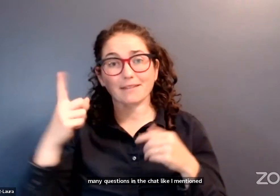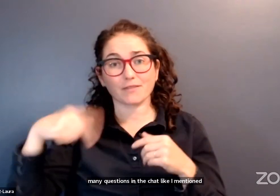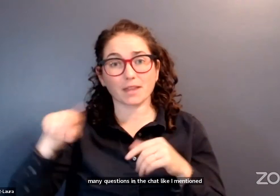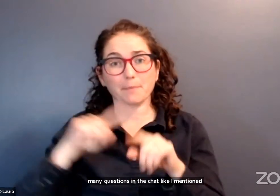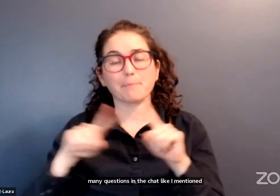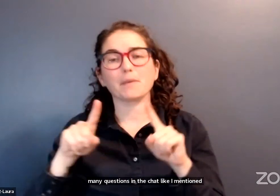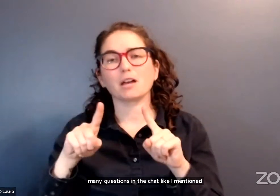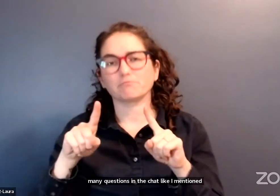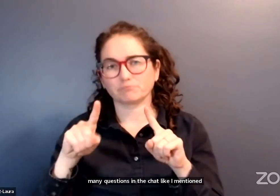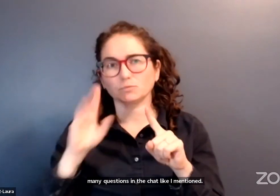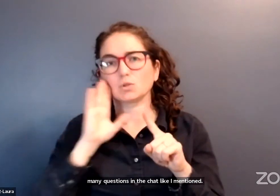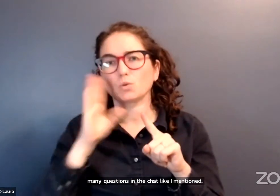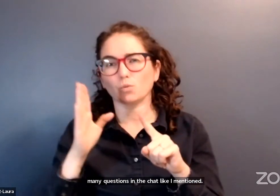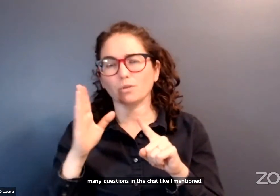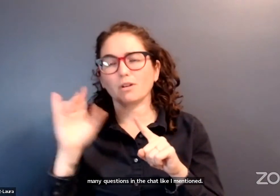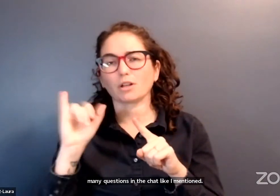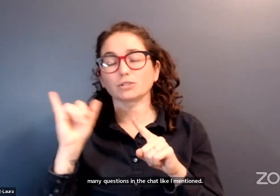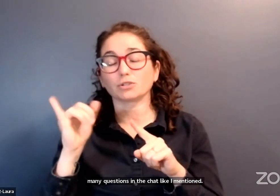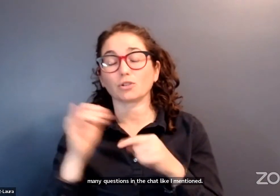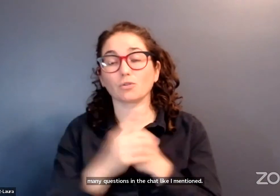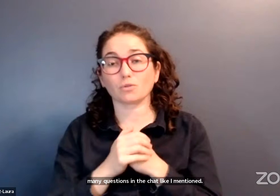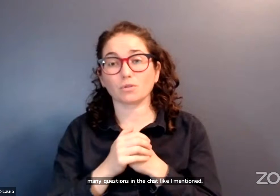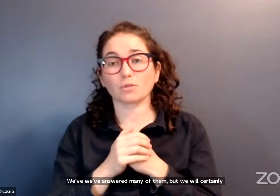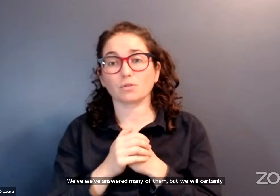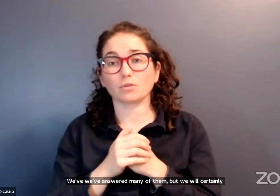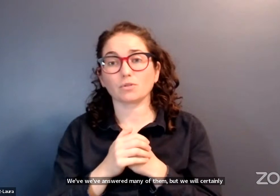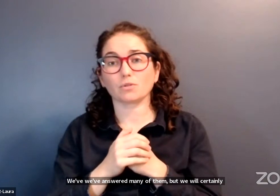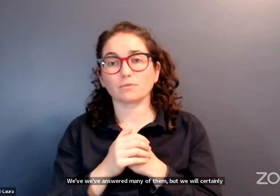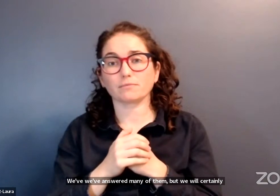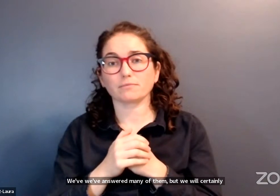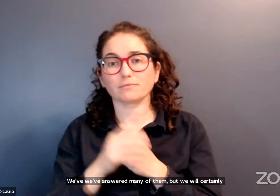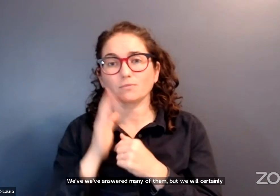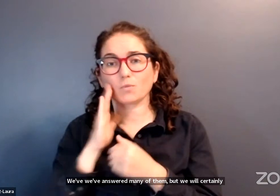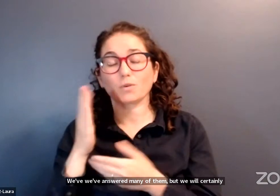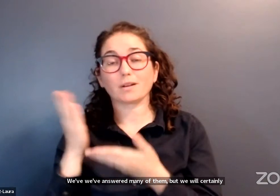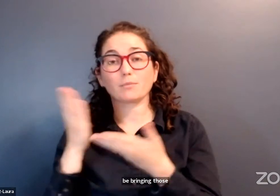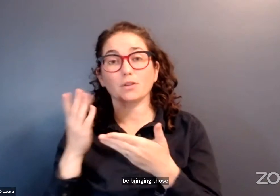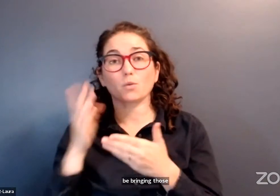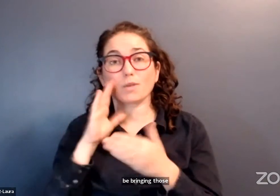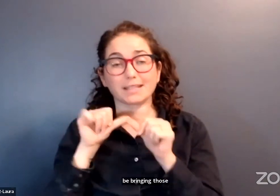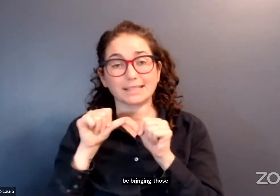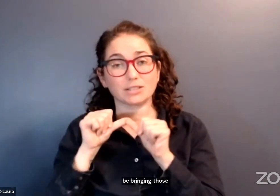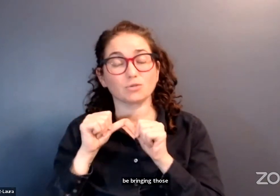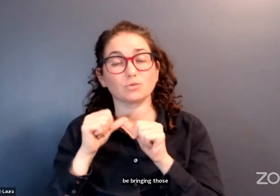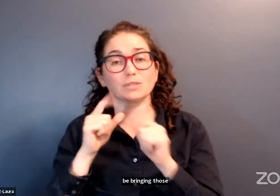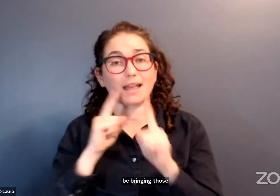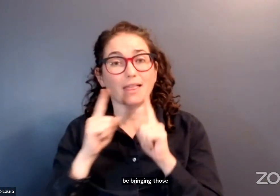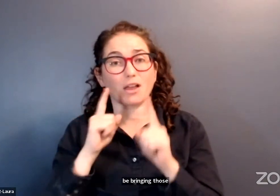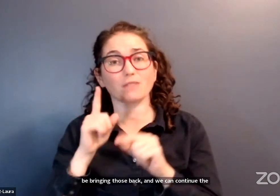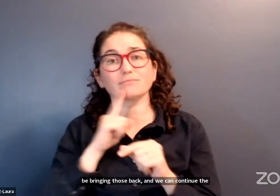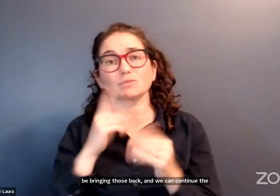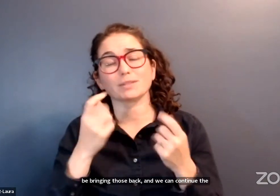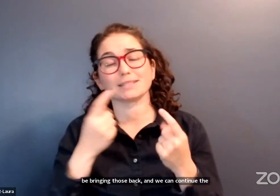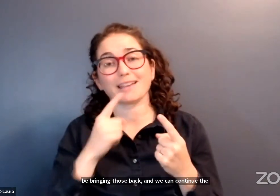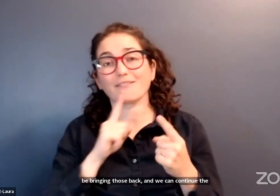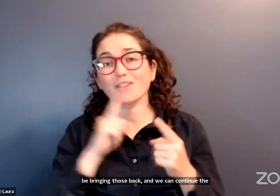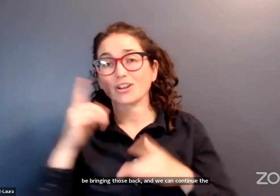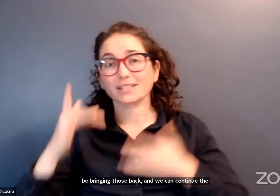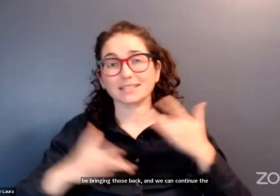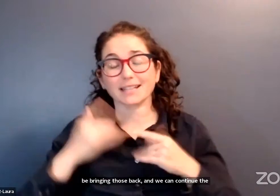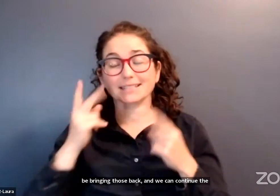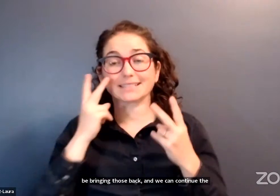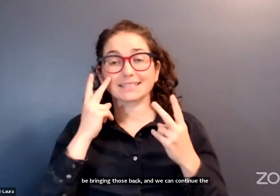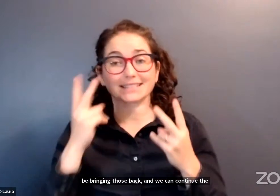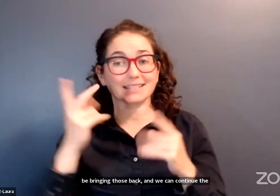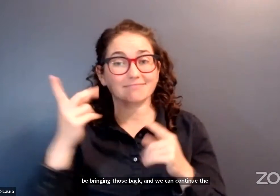we will certainly be bringing those back, and we can continue the dialogue. And I just want to say that it's very exciting to